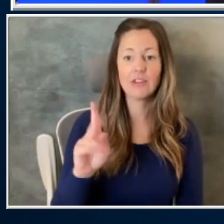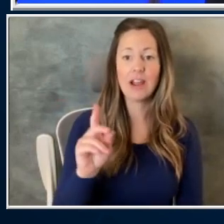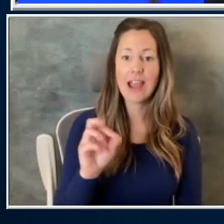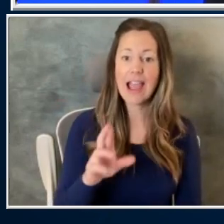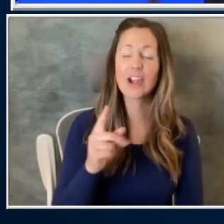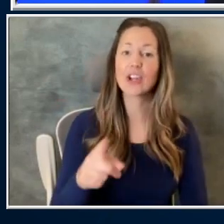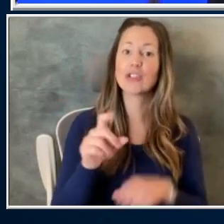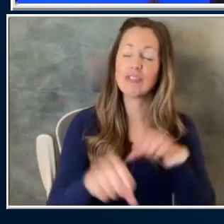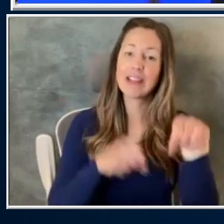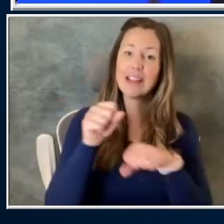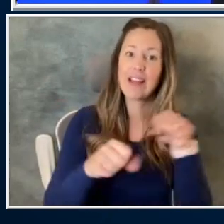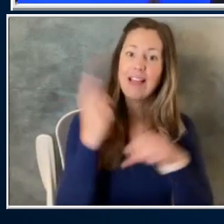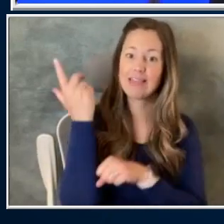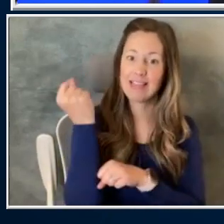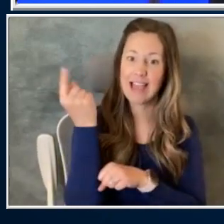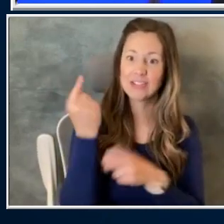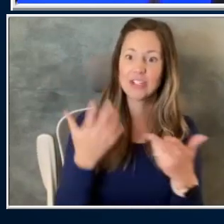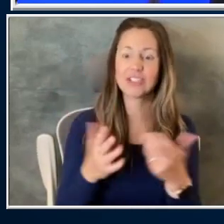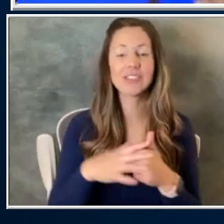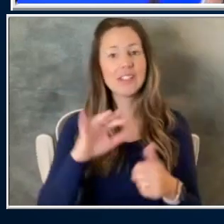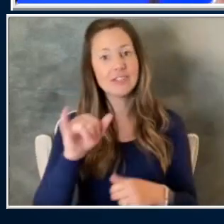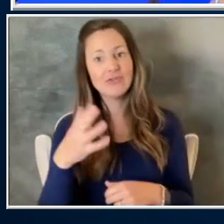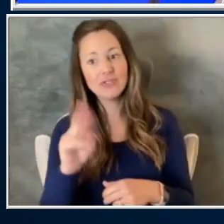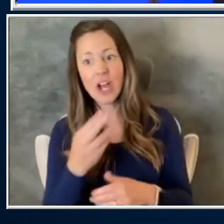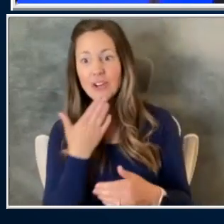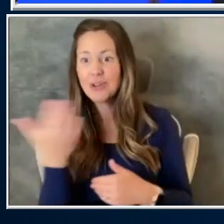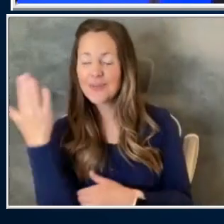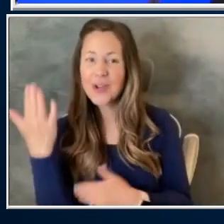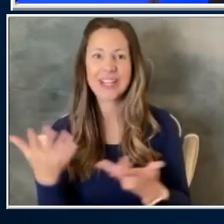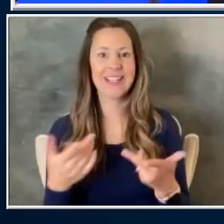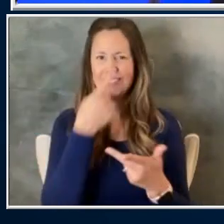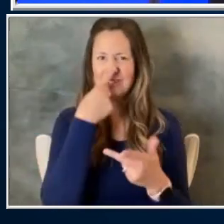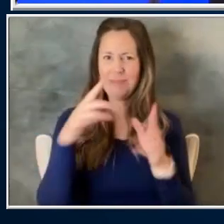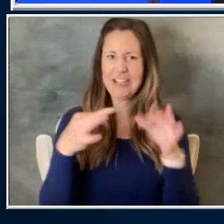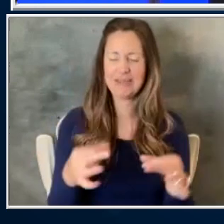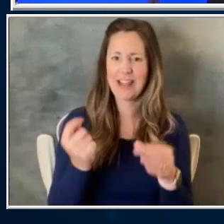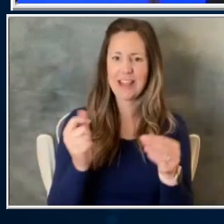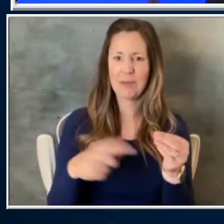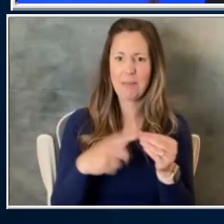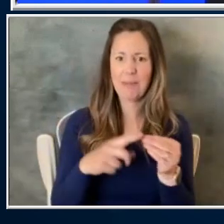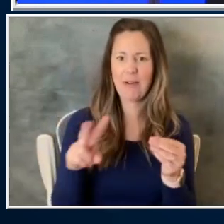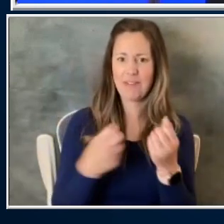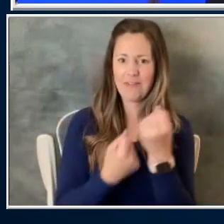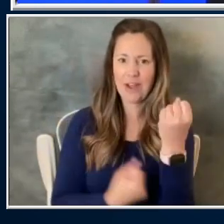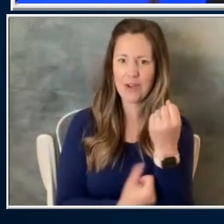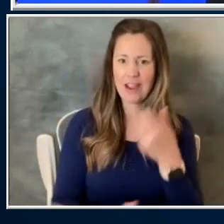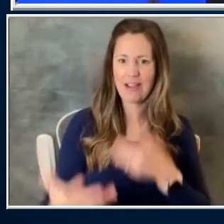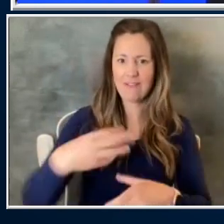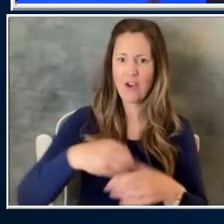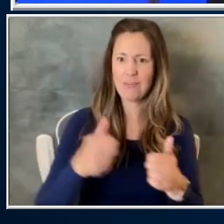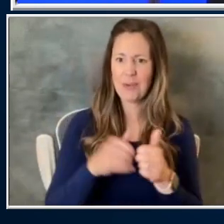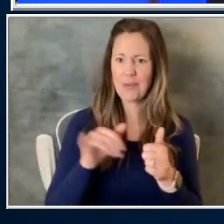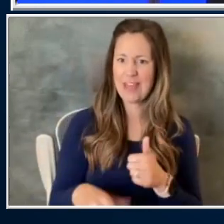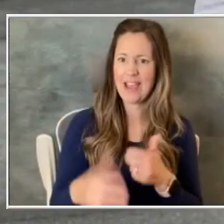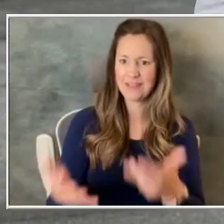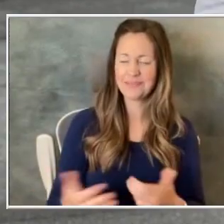for Cancer ride. John, good morning. Tell us a little bit about the V Foundation and its involvement with Coast to Coast for Cancer.